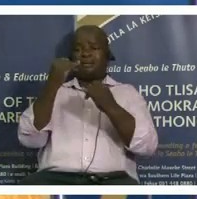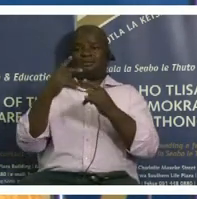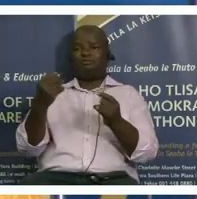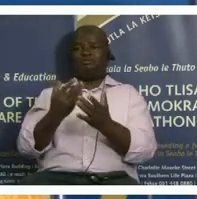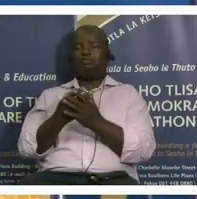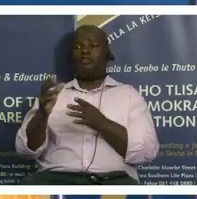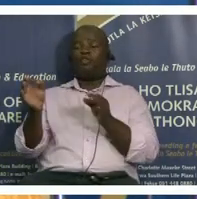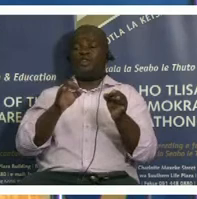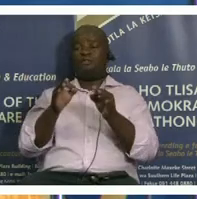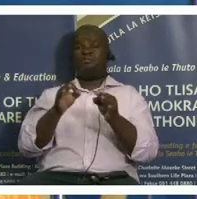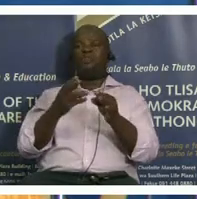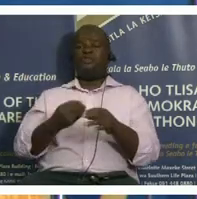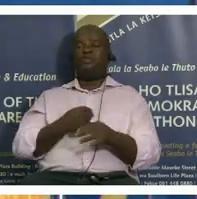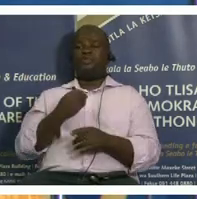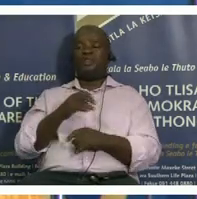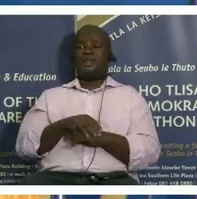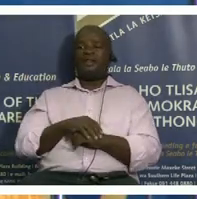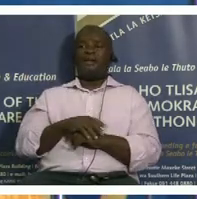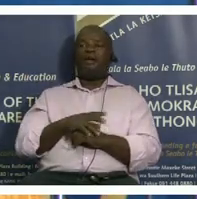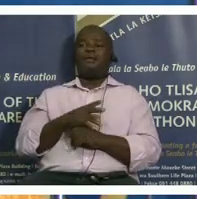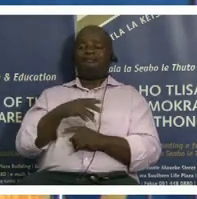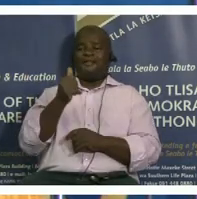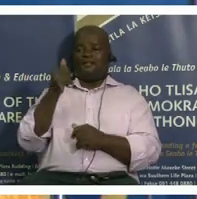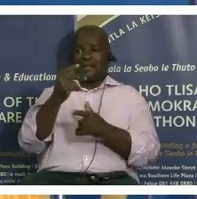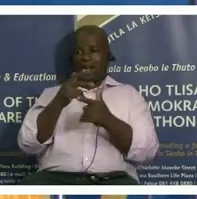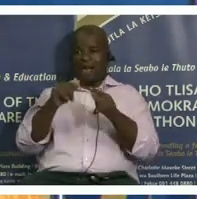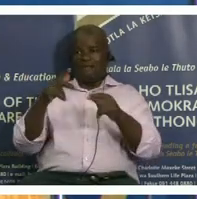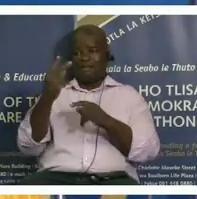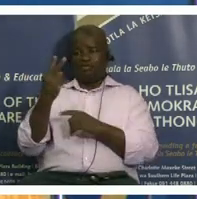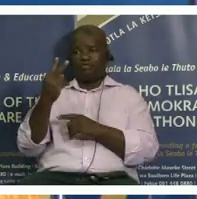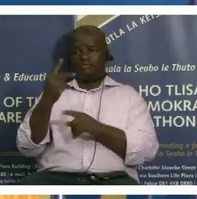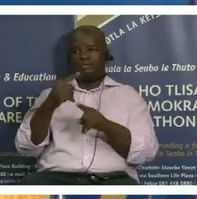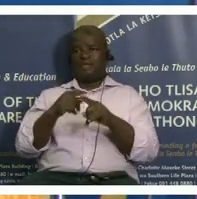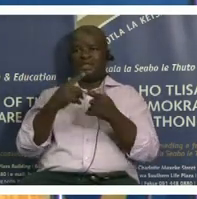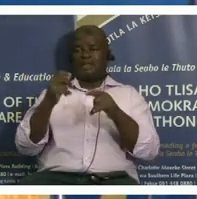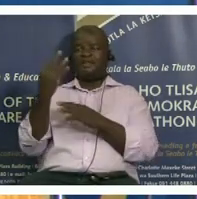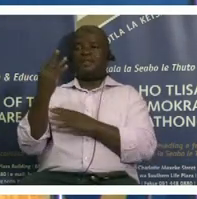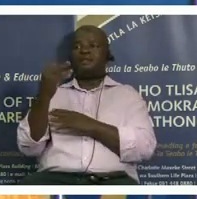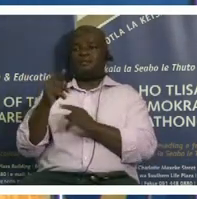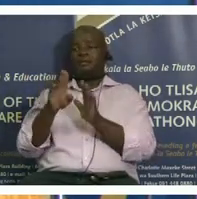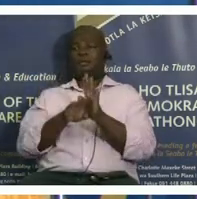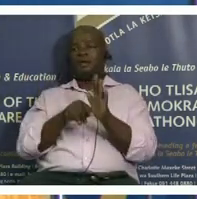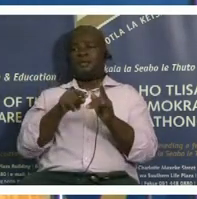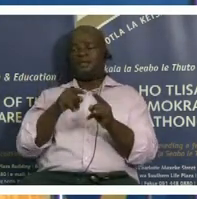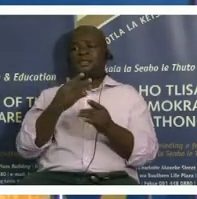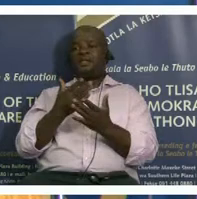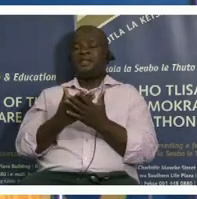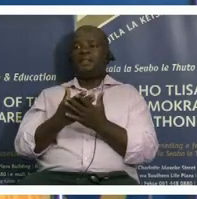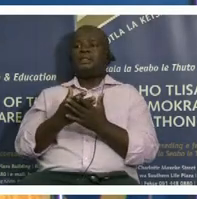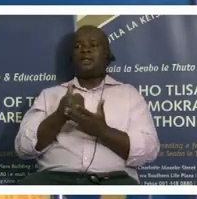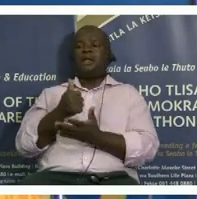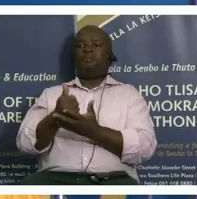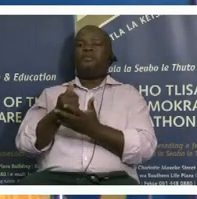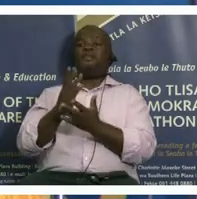youth unemployment. Phases 2 and 3 of the program resulted in